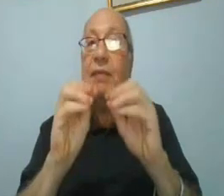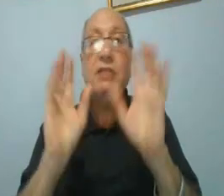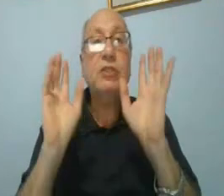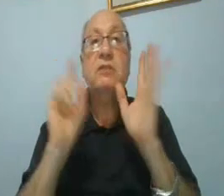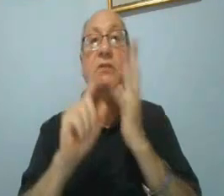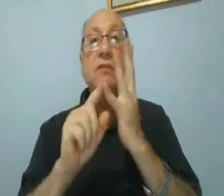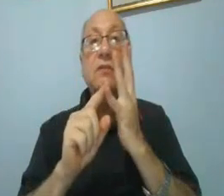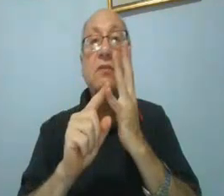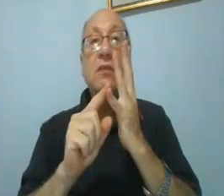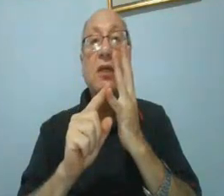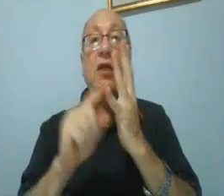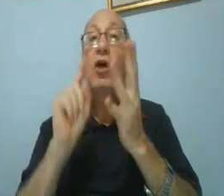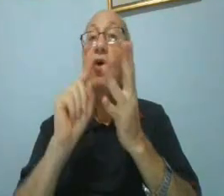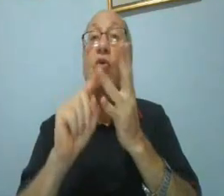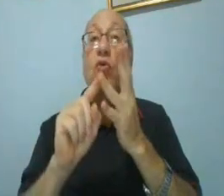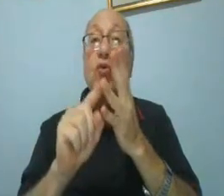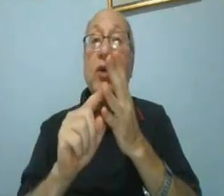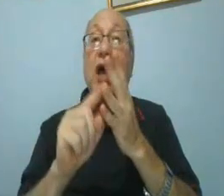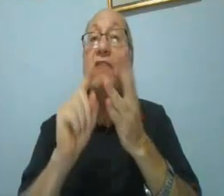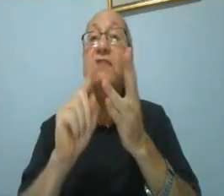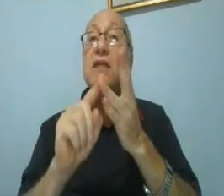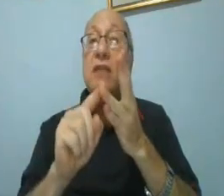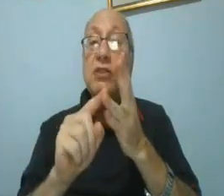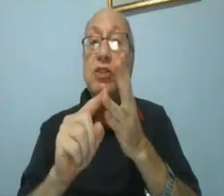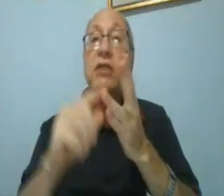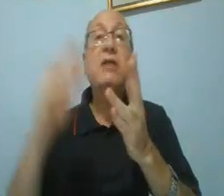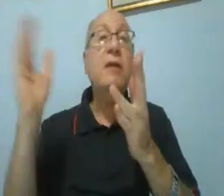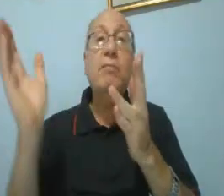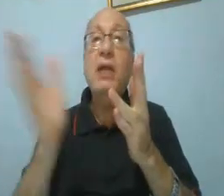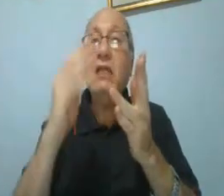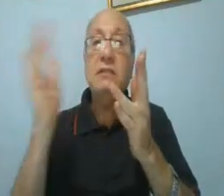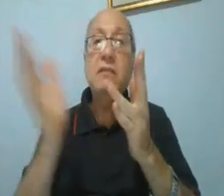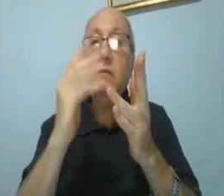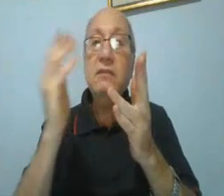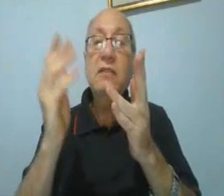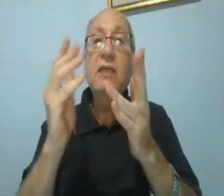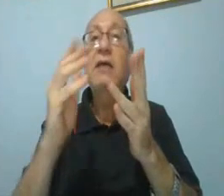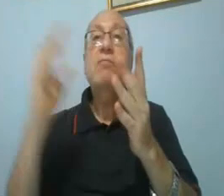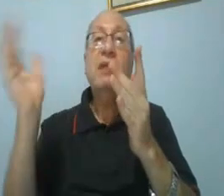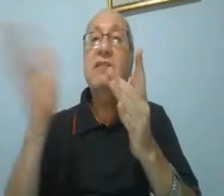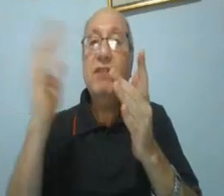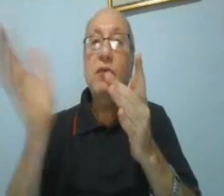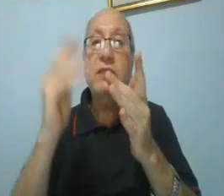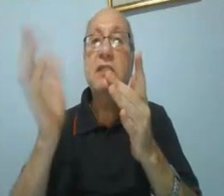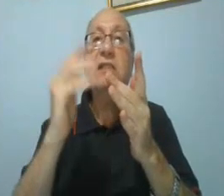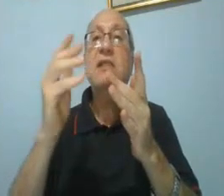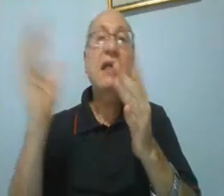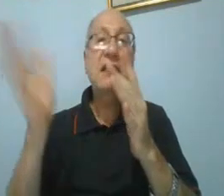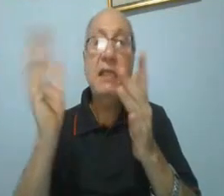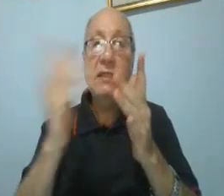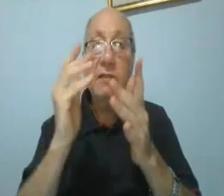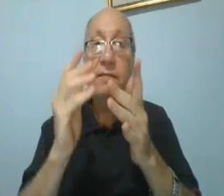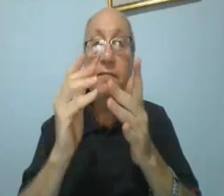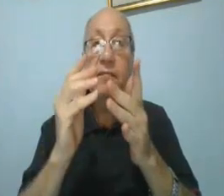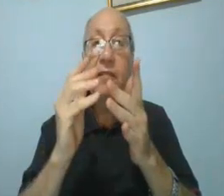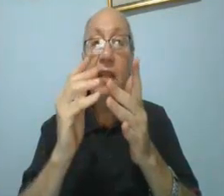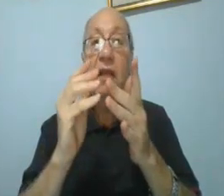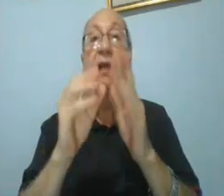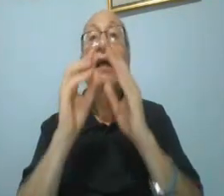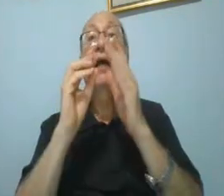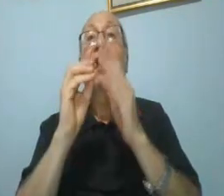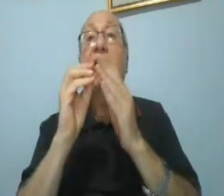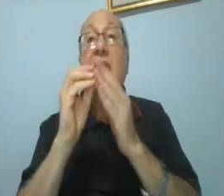contact with the patient or after touching blood, body fluids, etc.